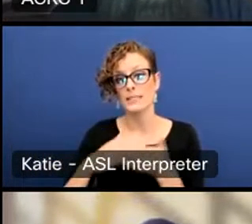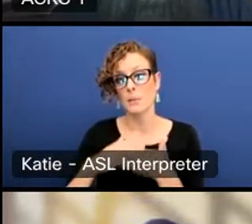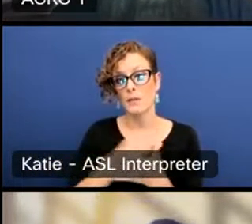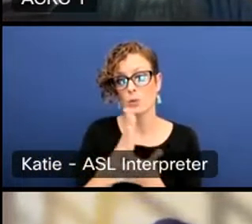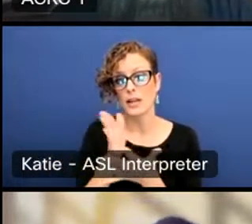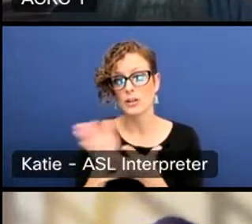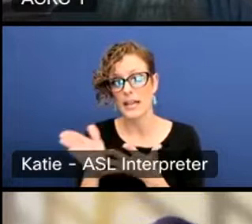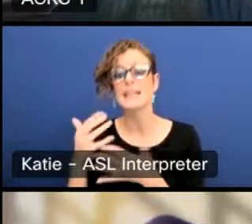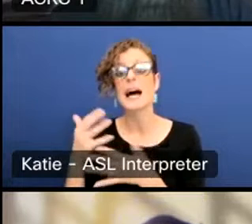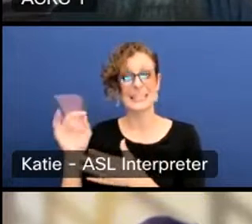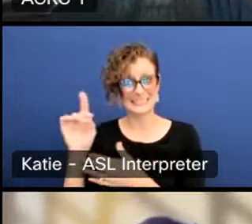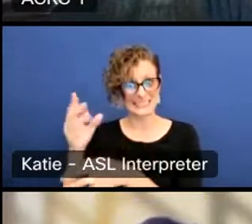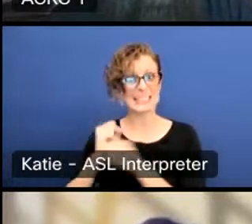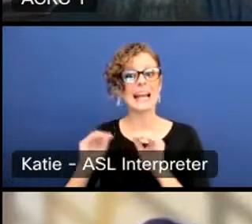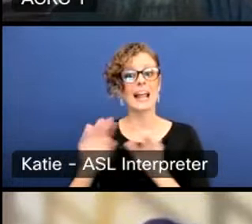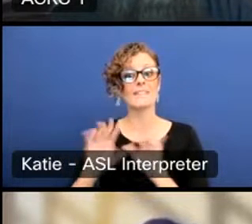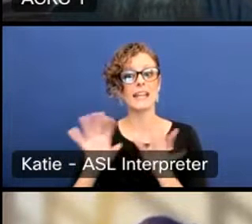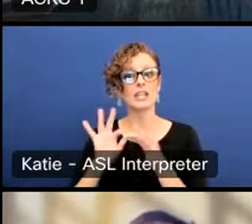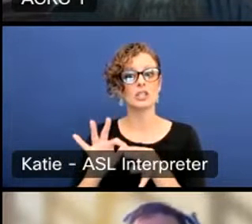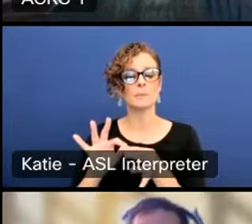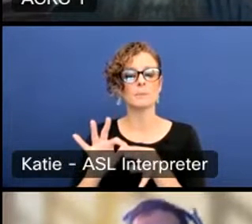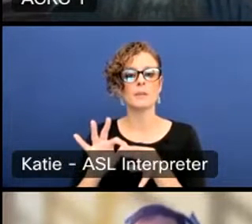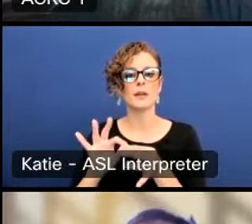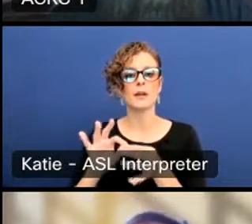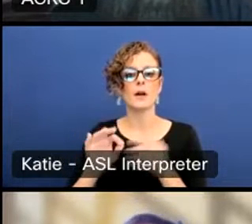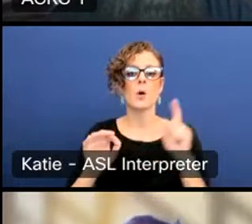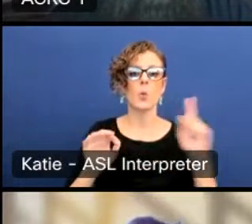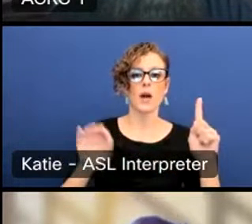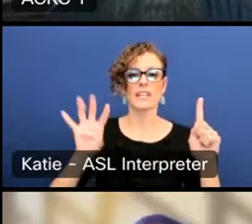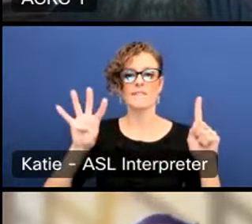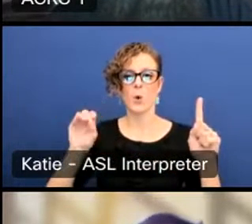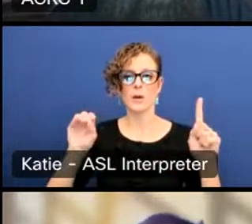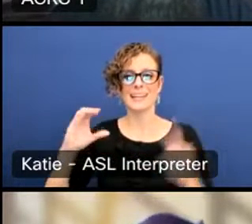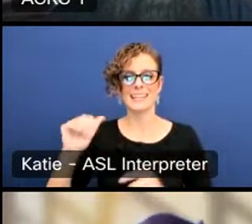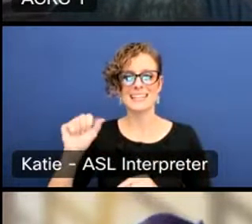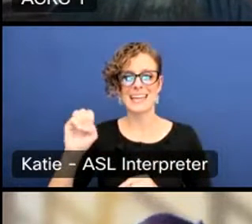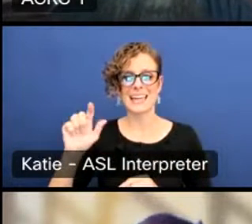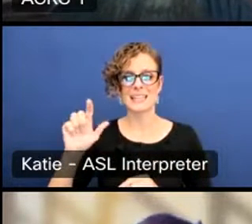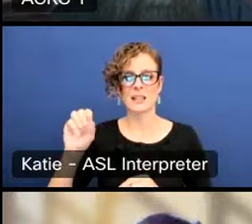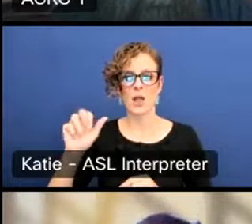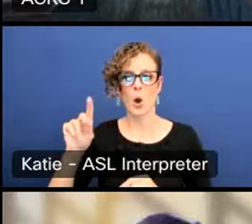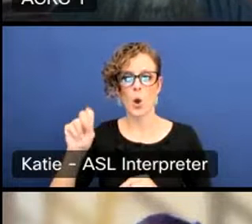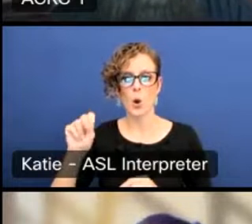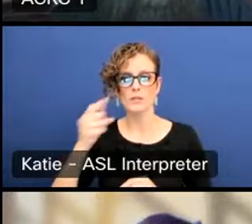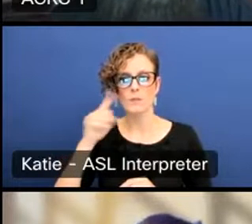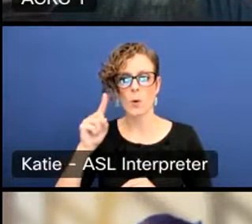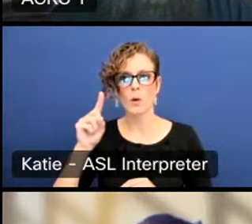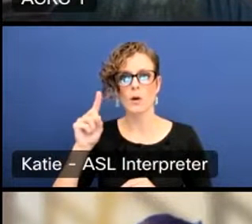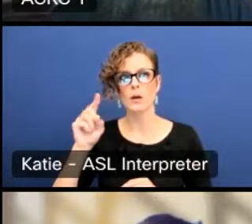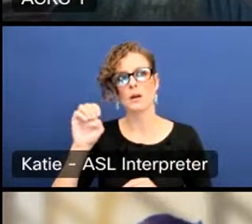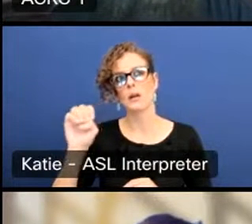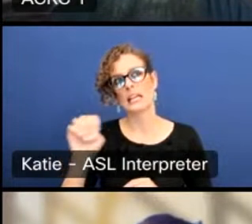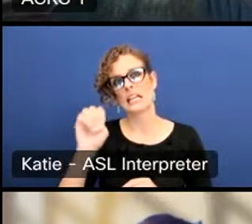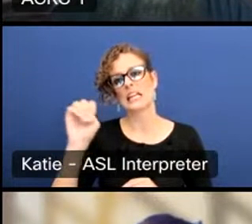little bit of clarification related to the 1 to 40 caseloads for the EI, well, I guess EI plus,